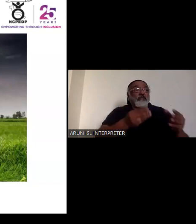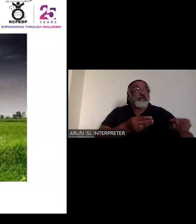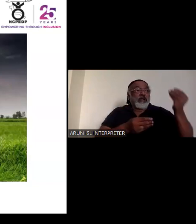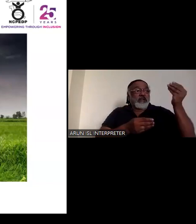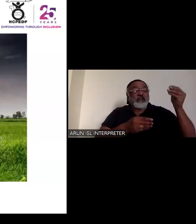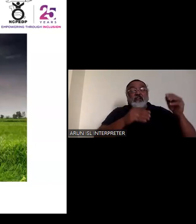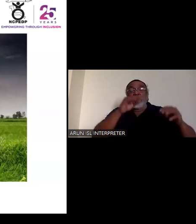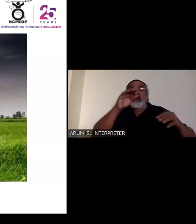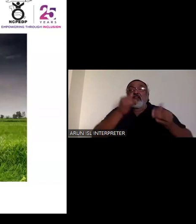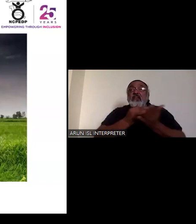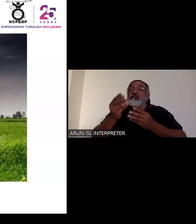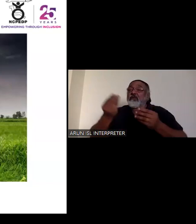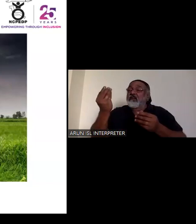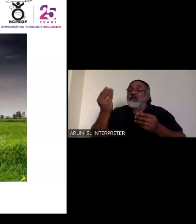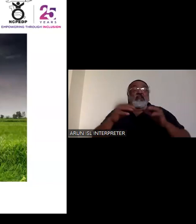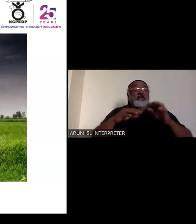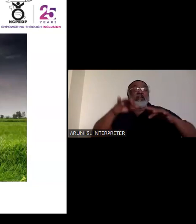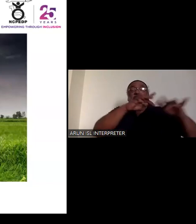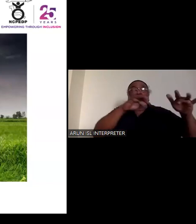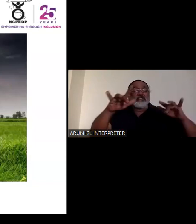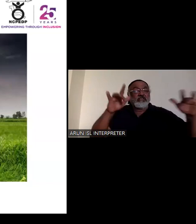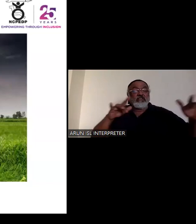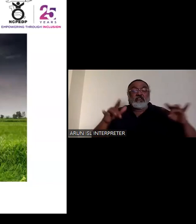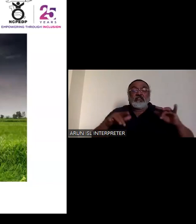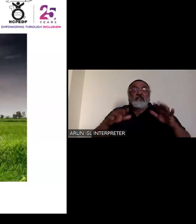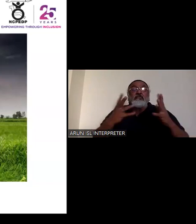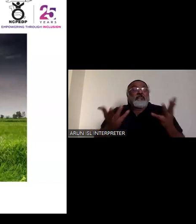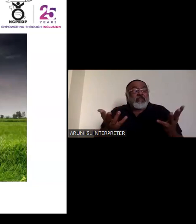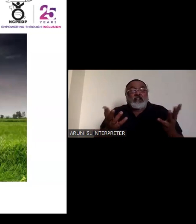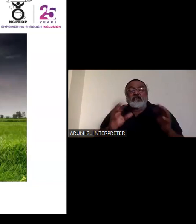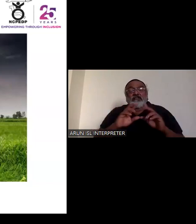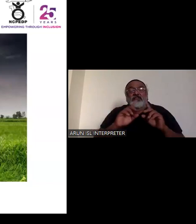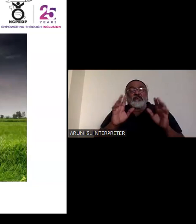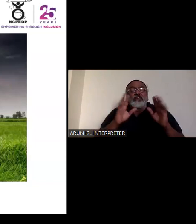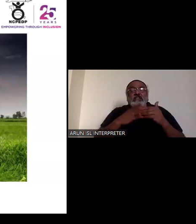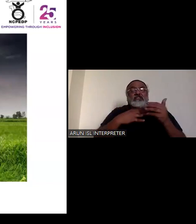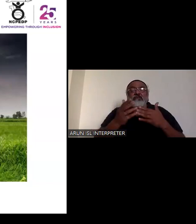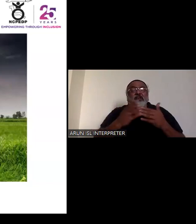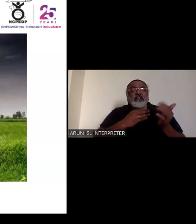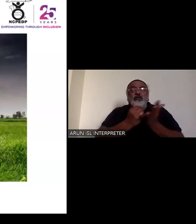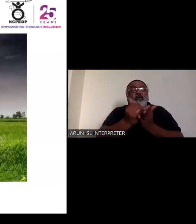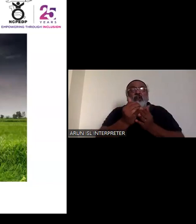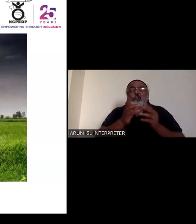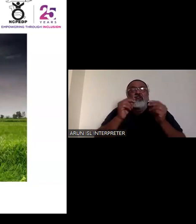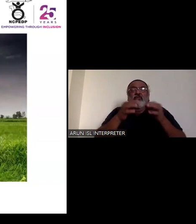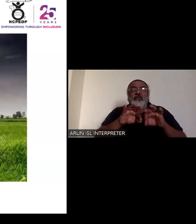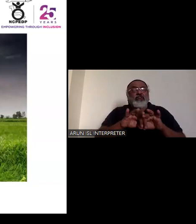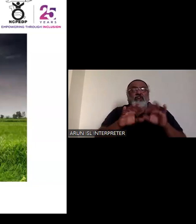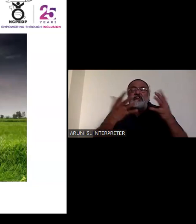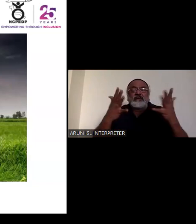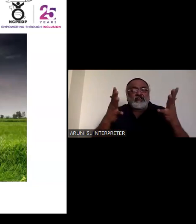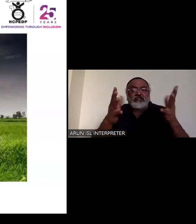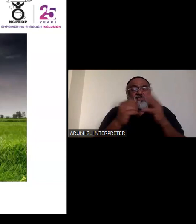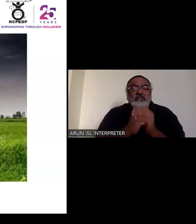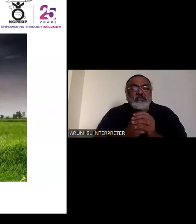per area in a urban you can say landscape. So, thank you so much for bringing this